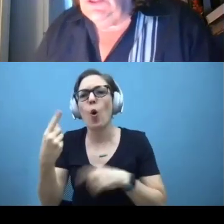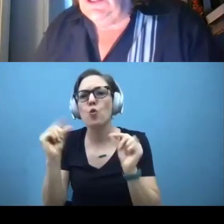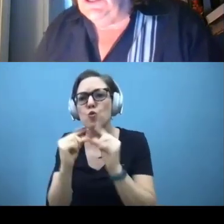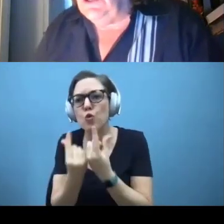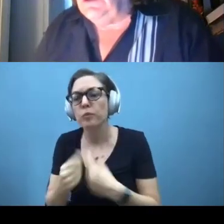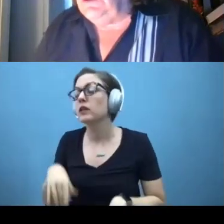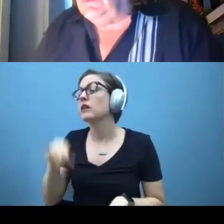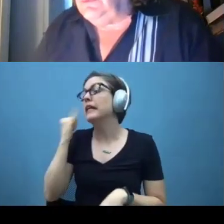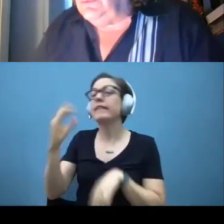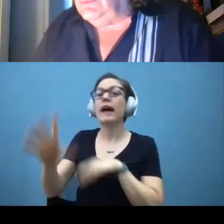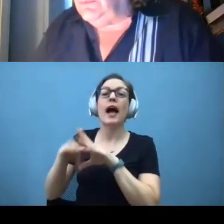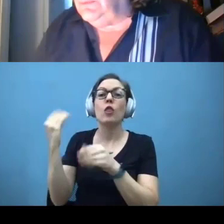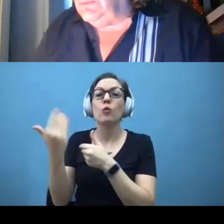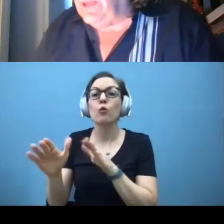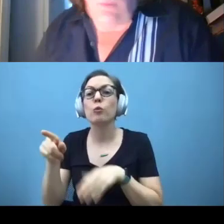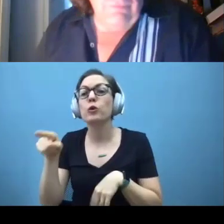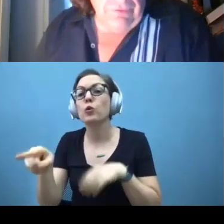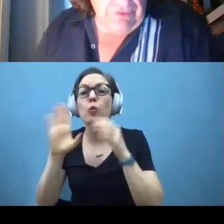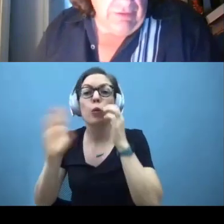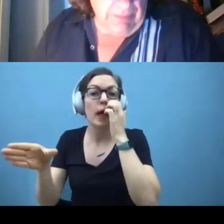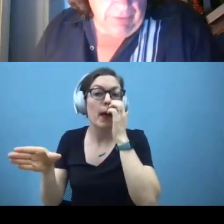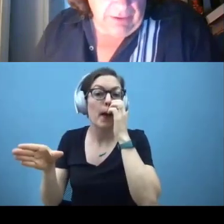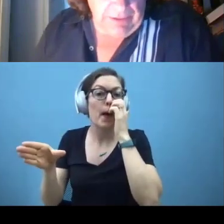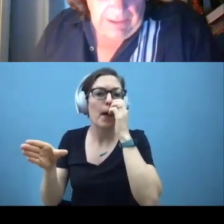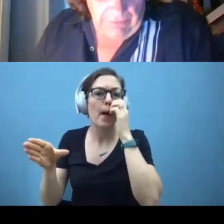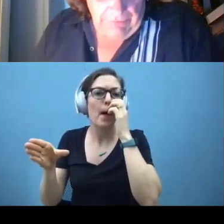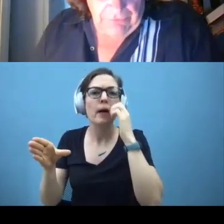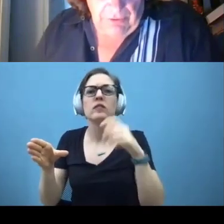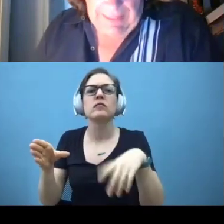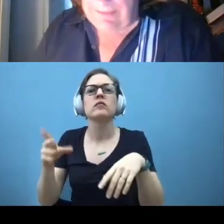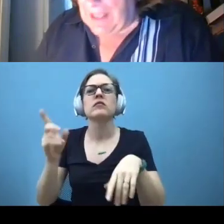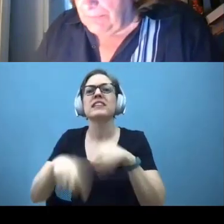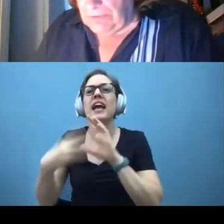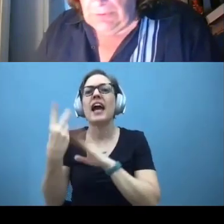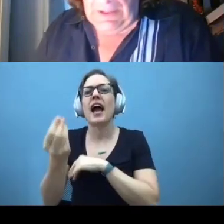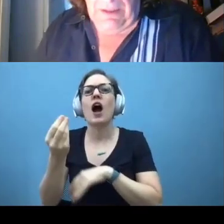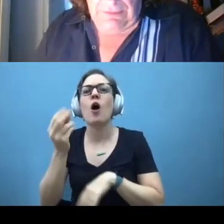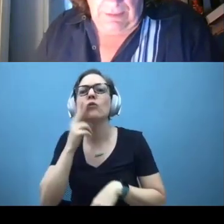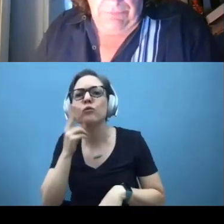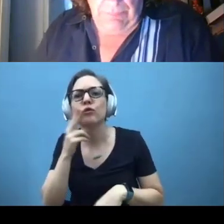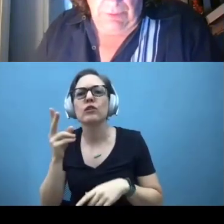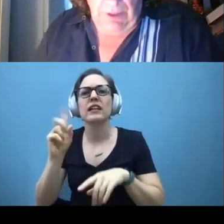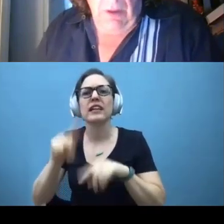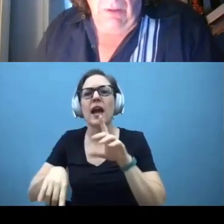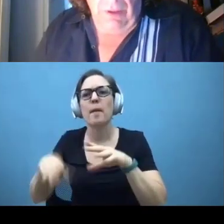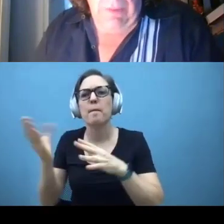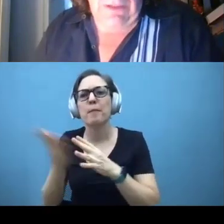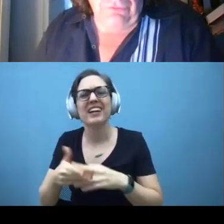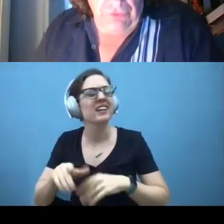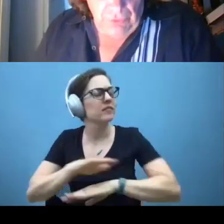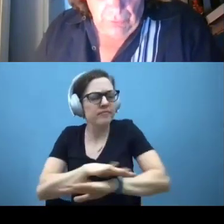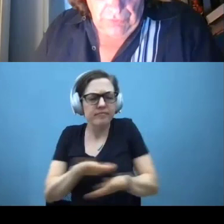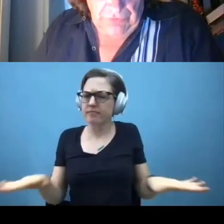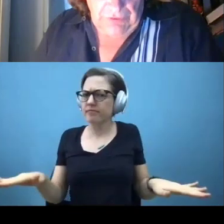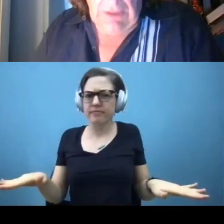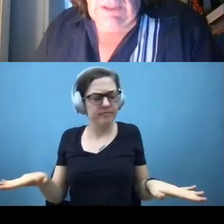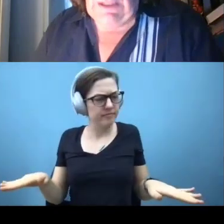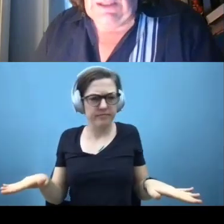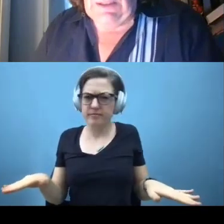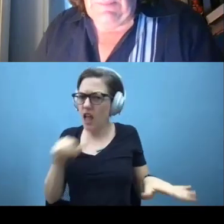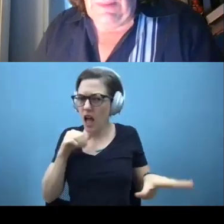you can't go out for a cigarette break or can't get fresh air. That is absolutely unacceptable. Although it is